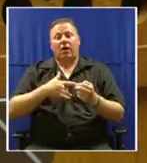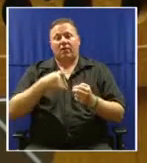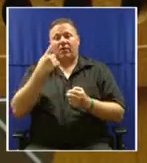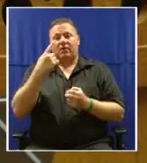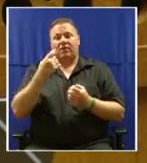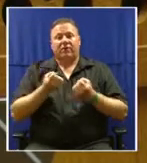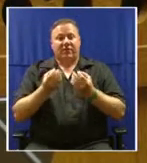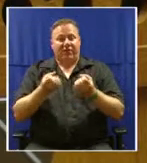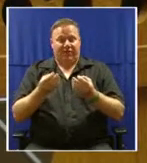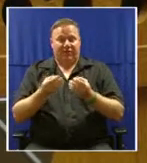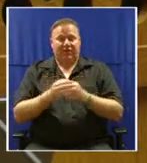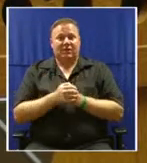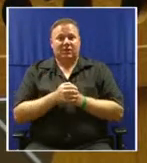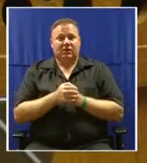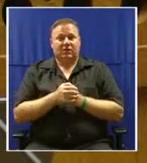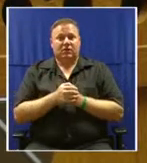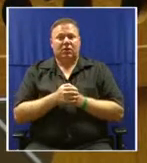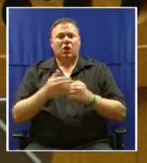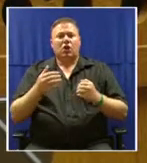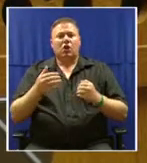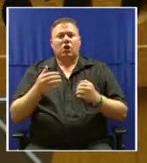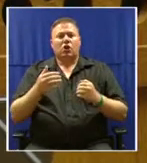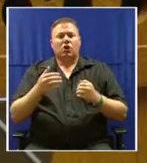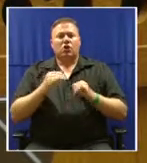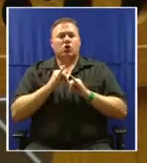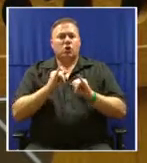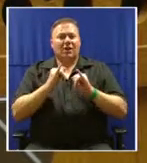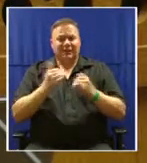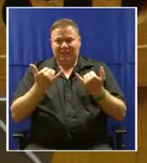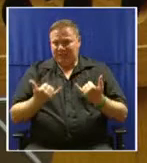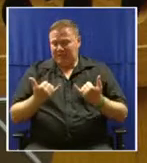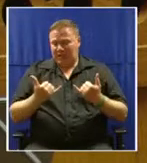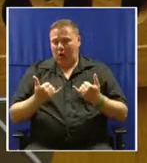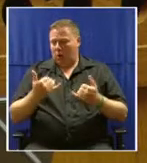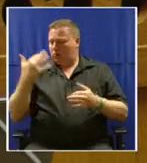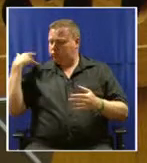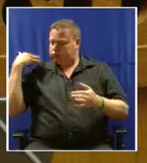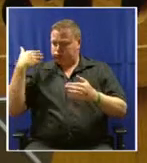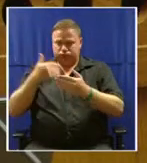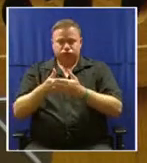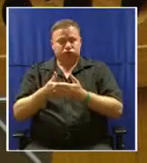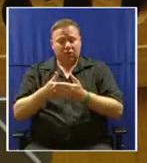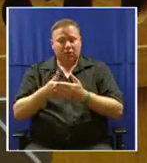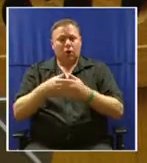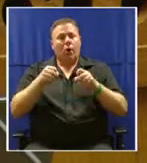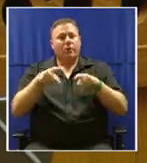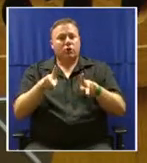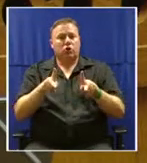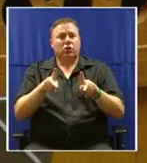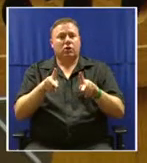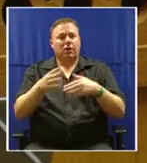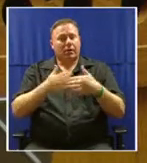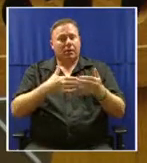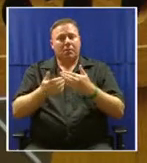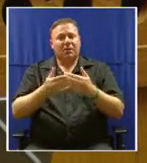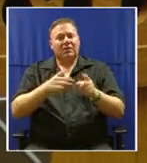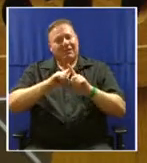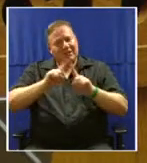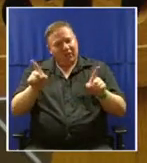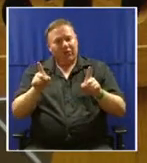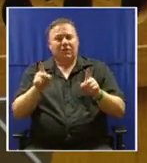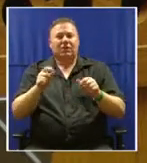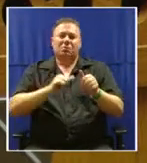this crisis is an opportunity to build a different and a better South Africa.